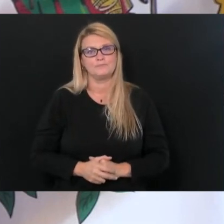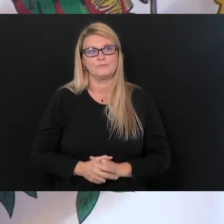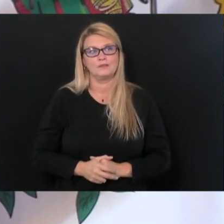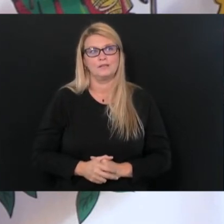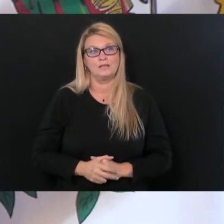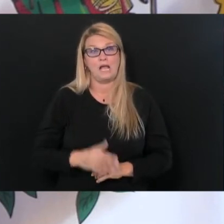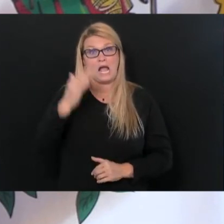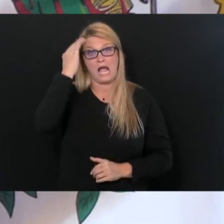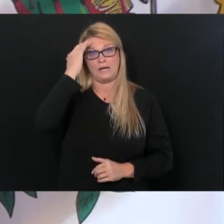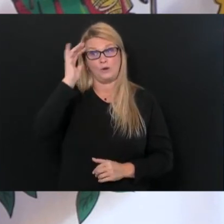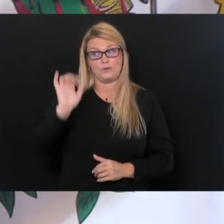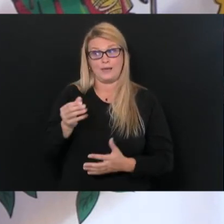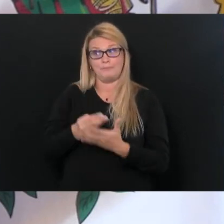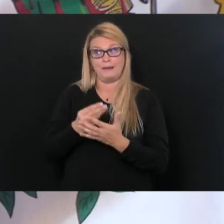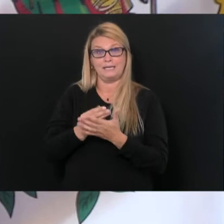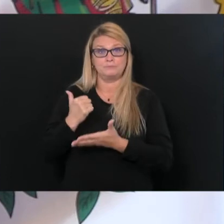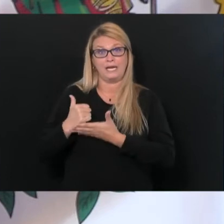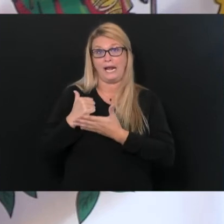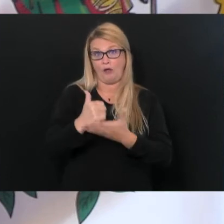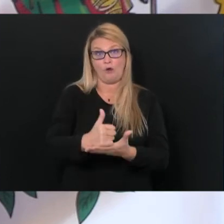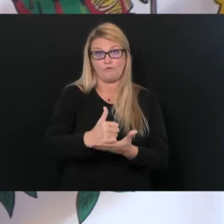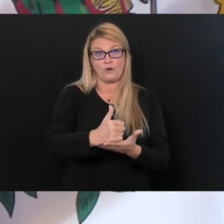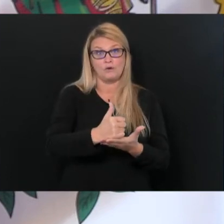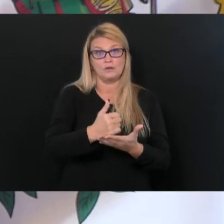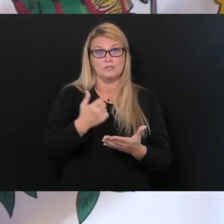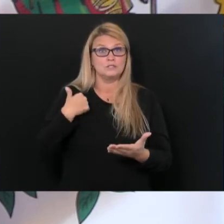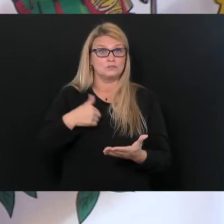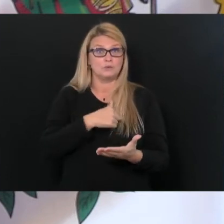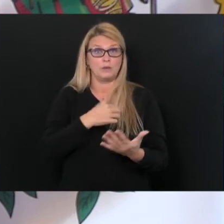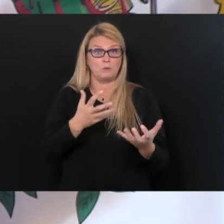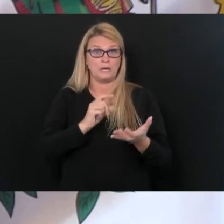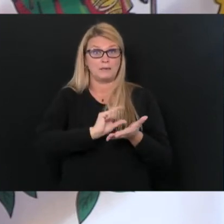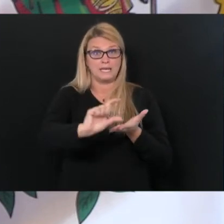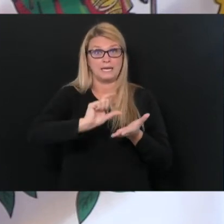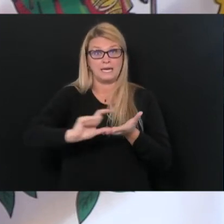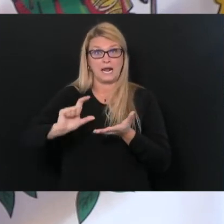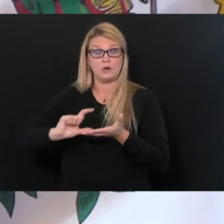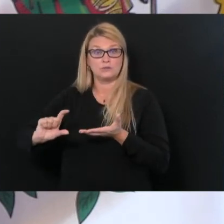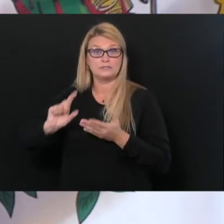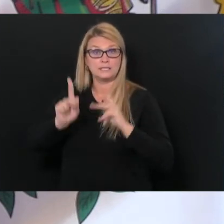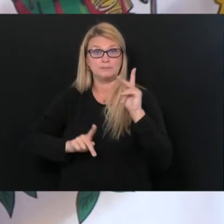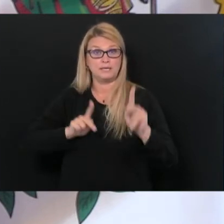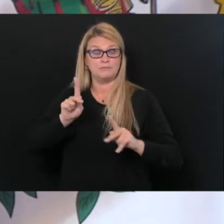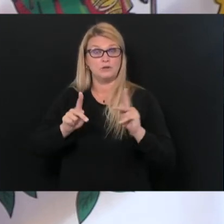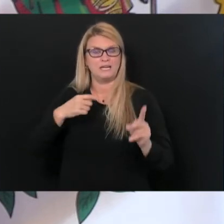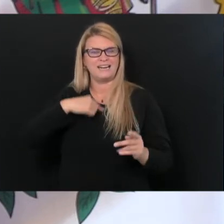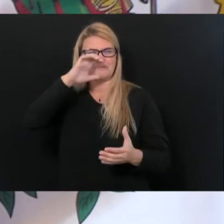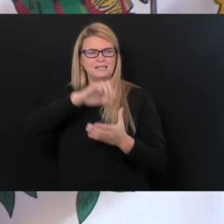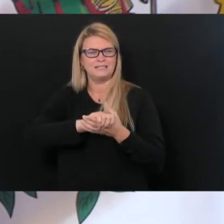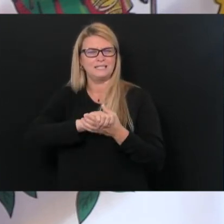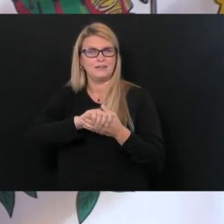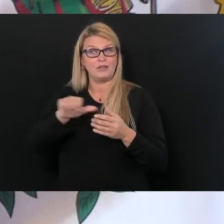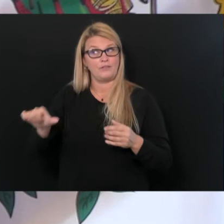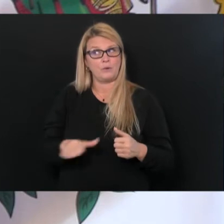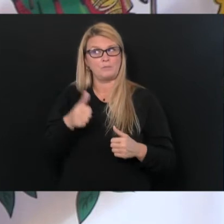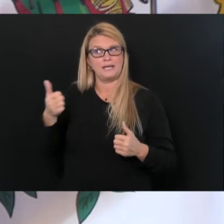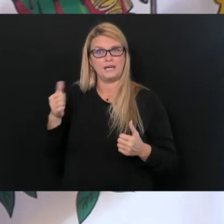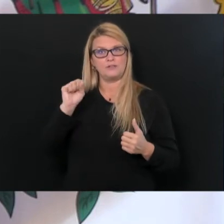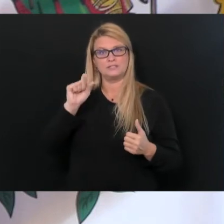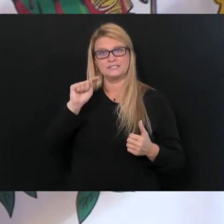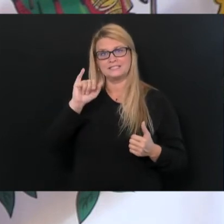a lifeline, and the other flip side of it is I truly believe that there's another stimulus package